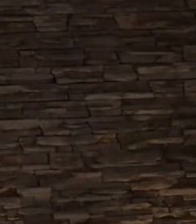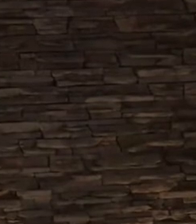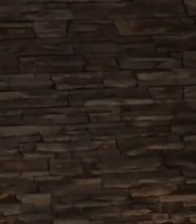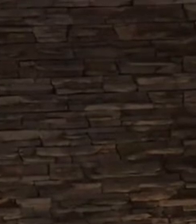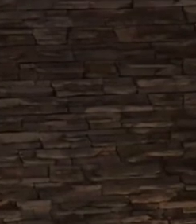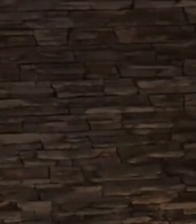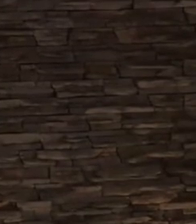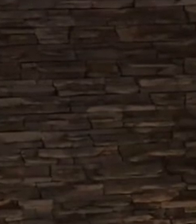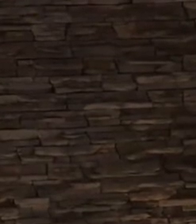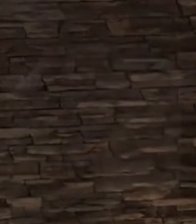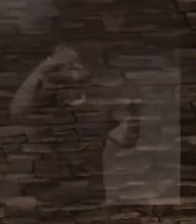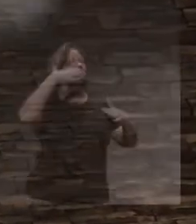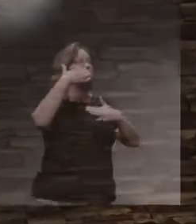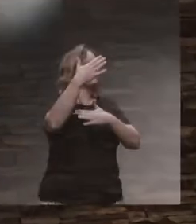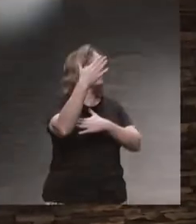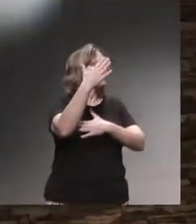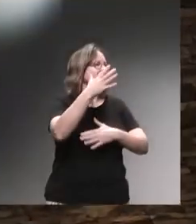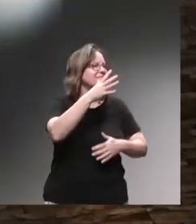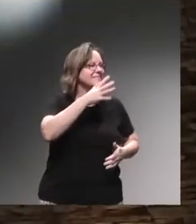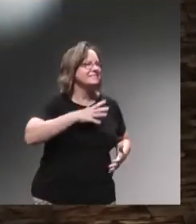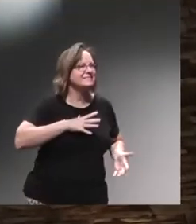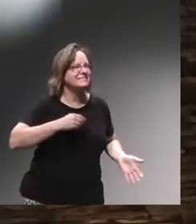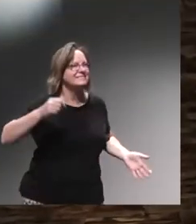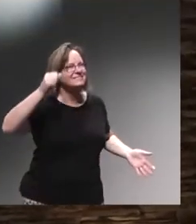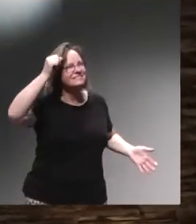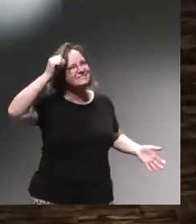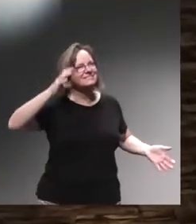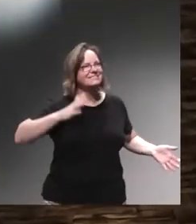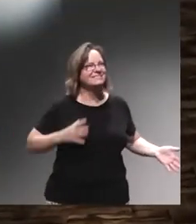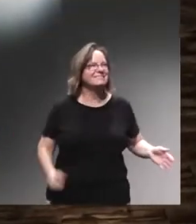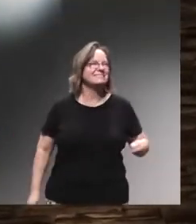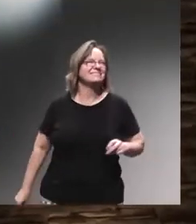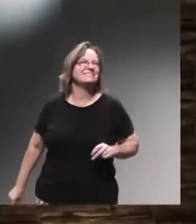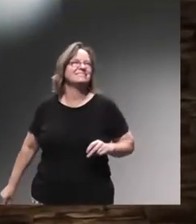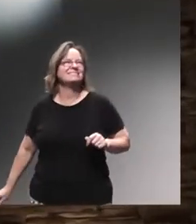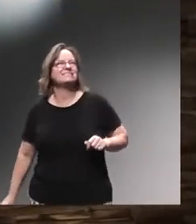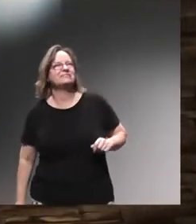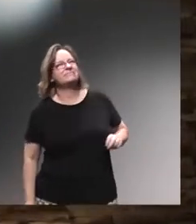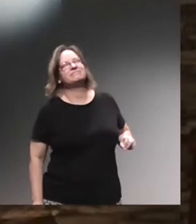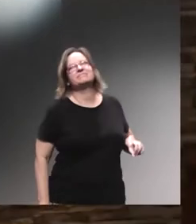morning, ladies and gentlemen. Welcome to Unity Church, Overland Park.